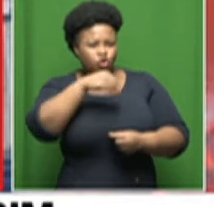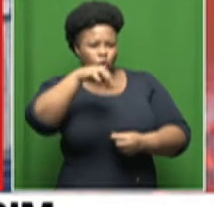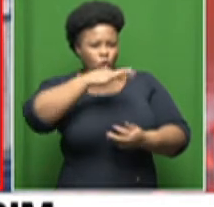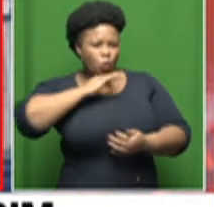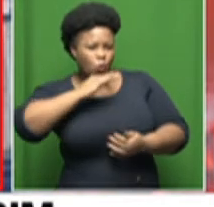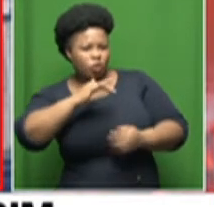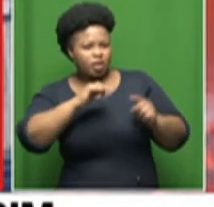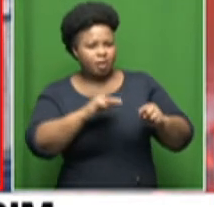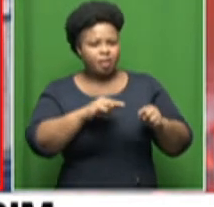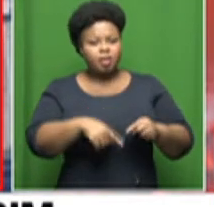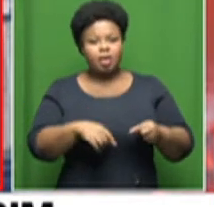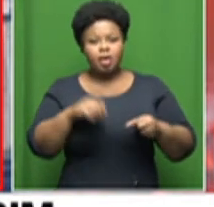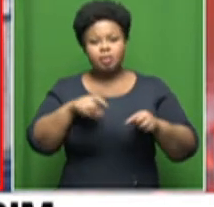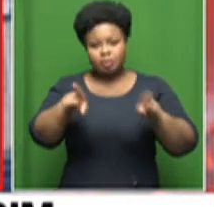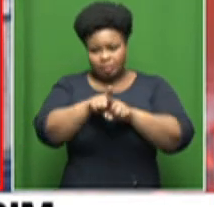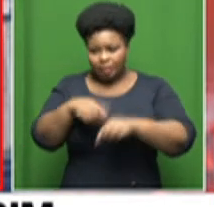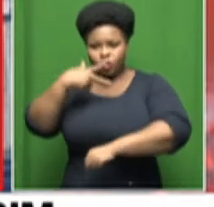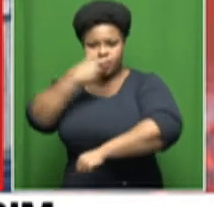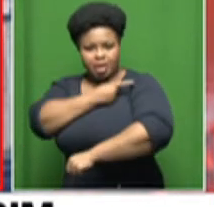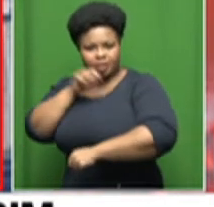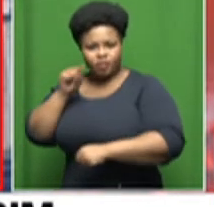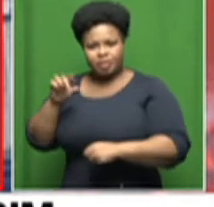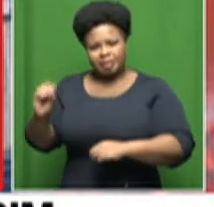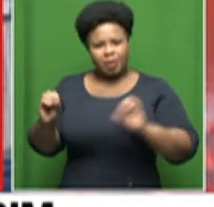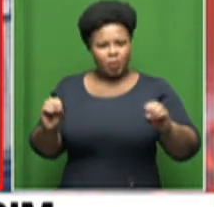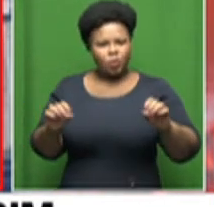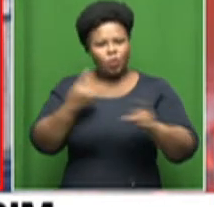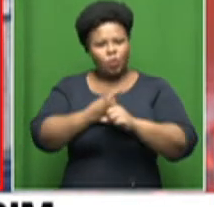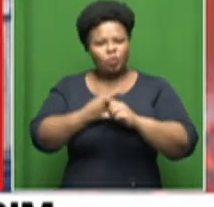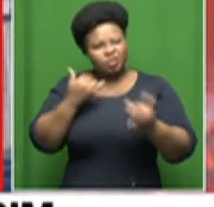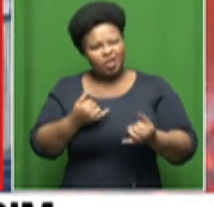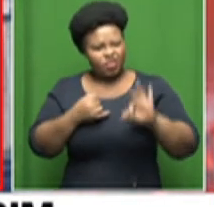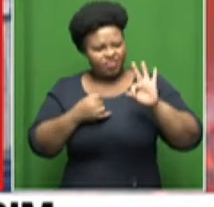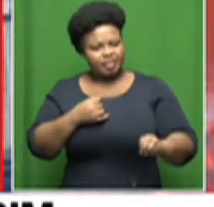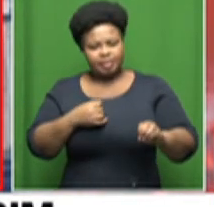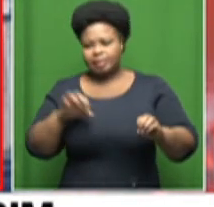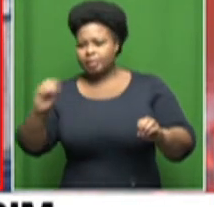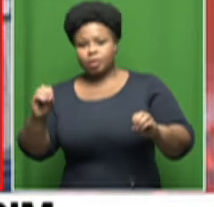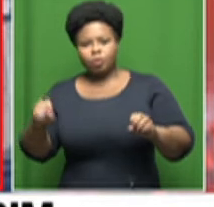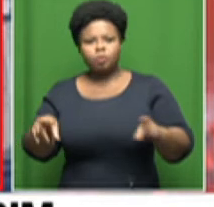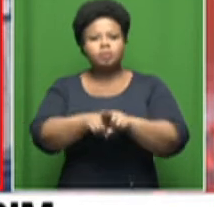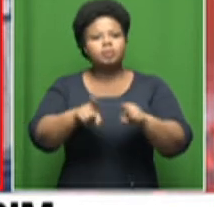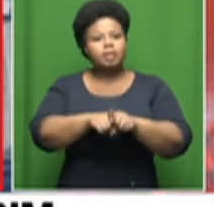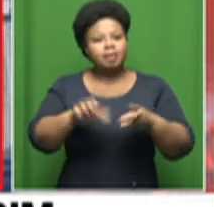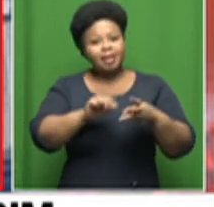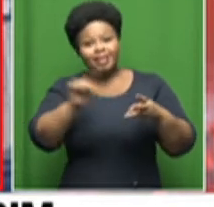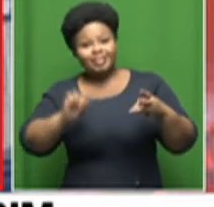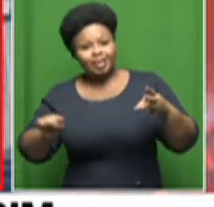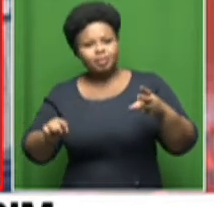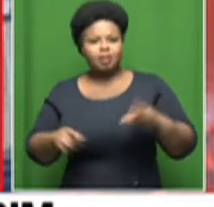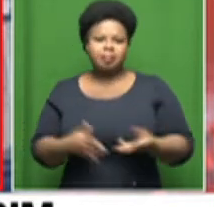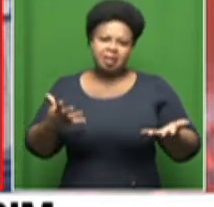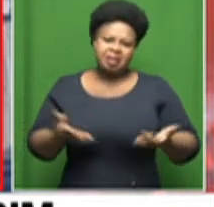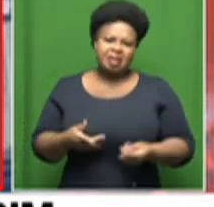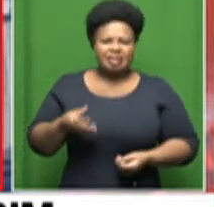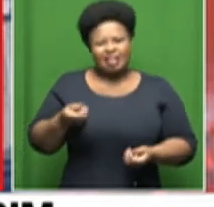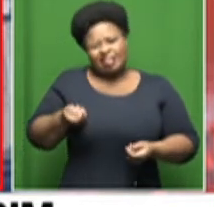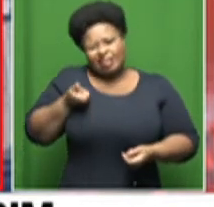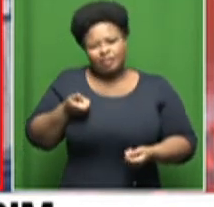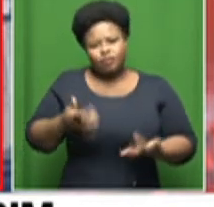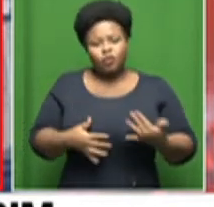vaccinated arm. The same with hospitalization for Moderna, and so too with Gamaleya. And even AstraZeneca, even though the numbers were small